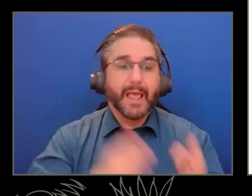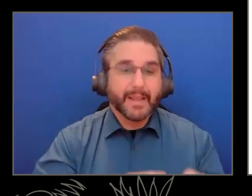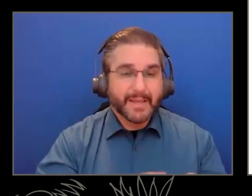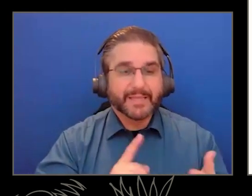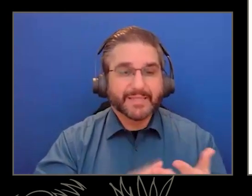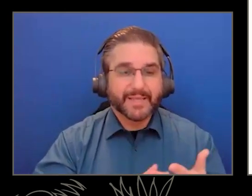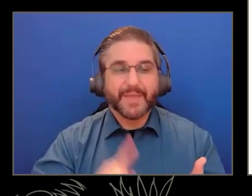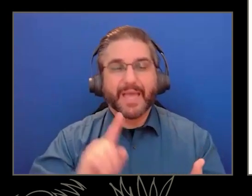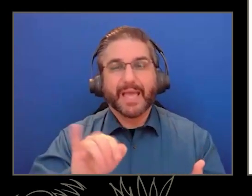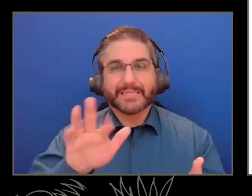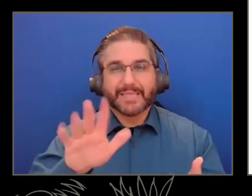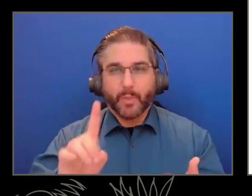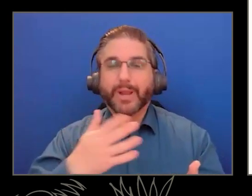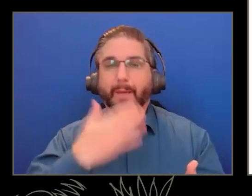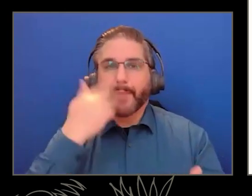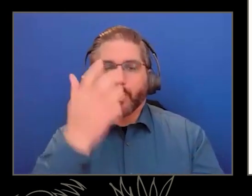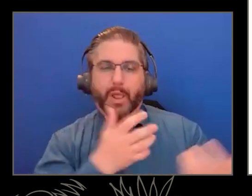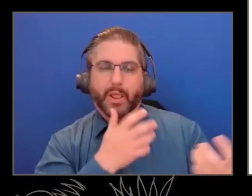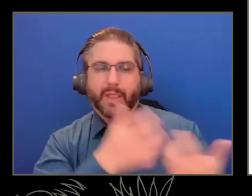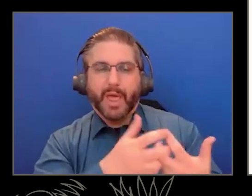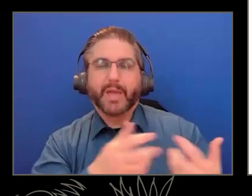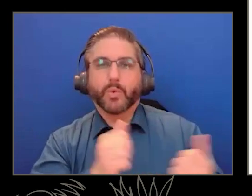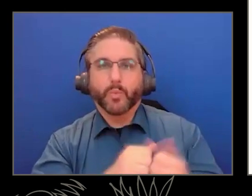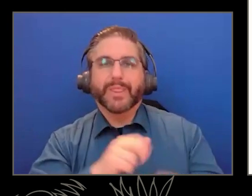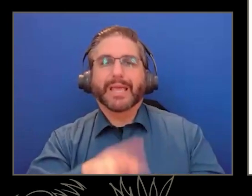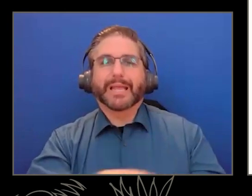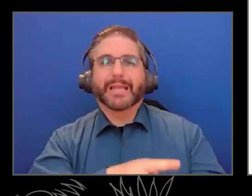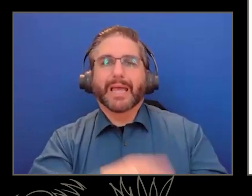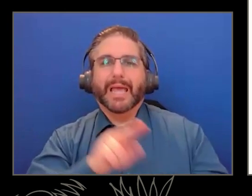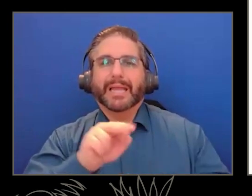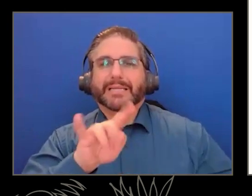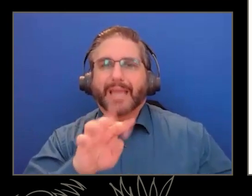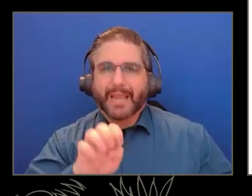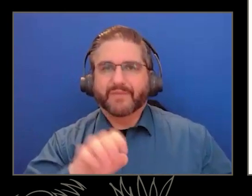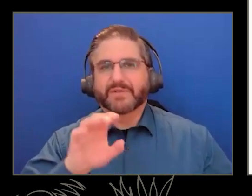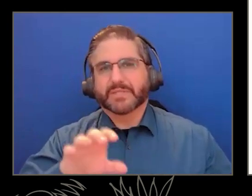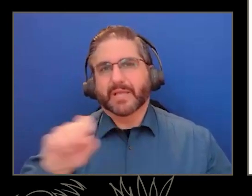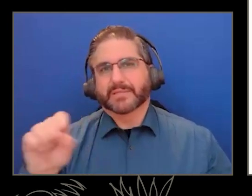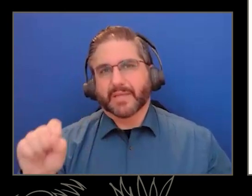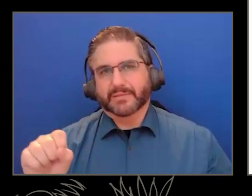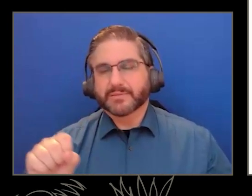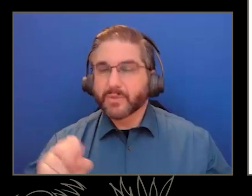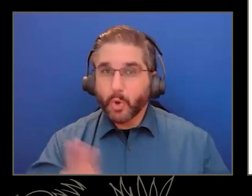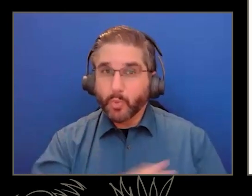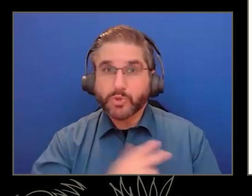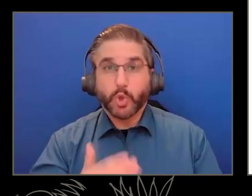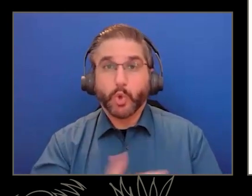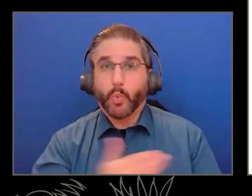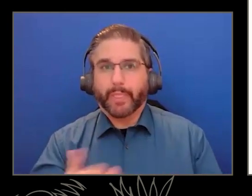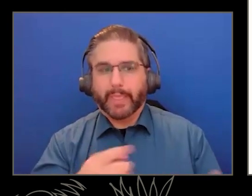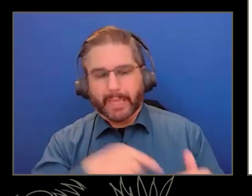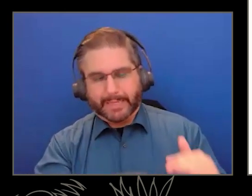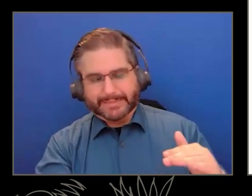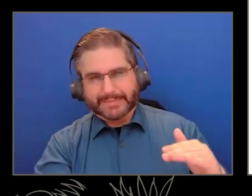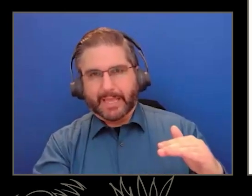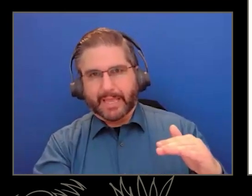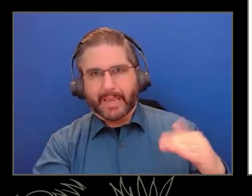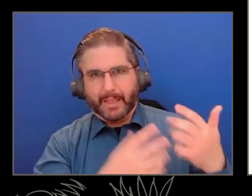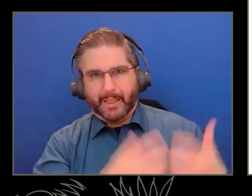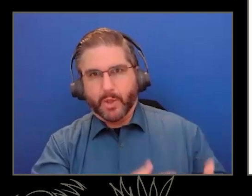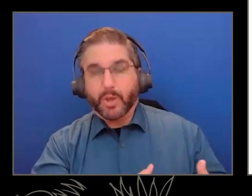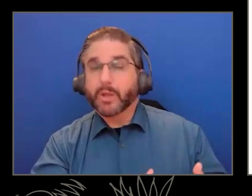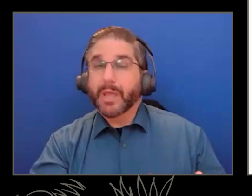Tailwind is now better aligned with native CSS. So we're using some new things under the hood, and even if you don't use these